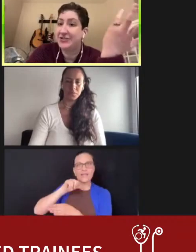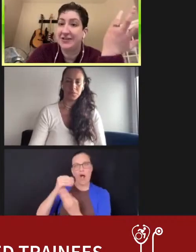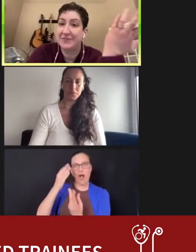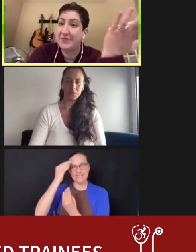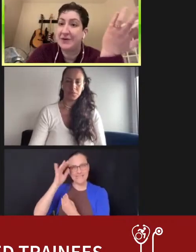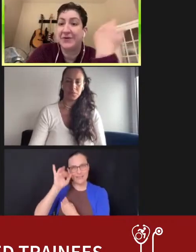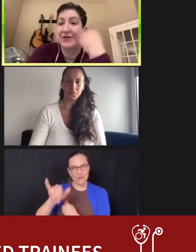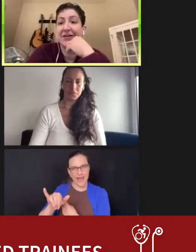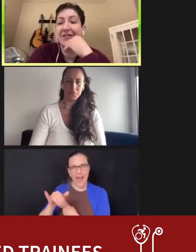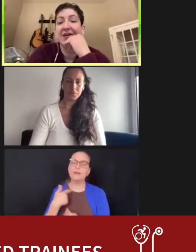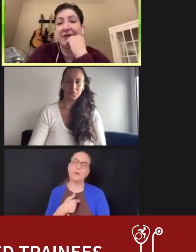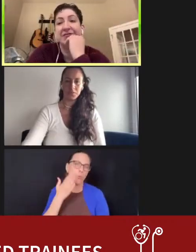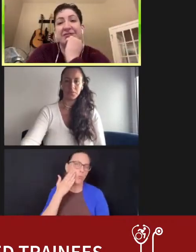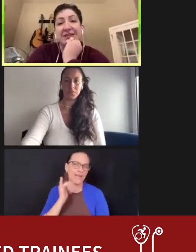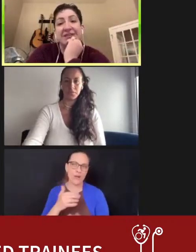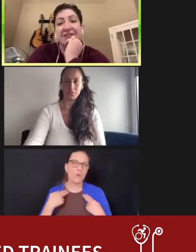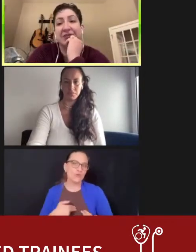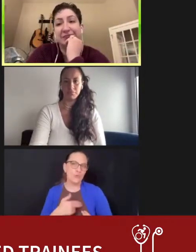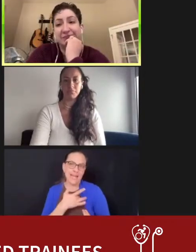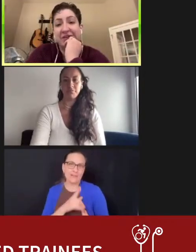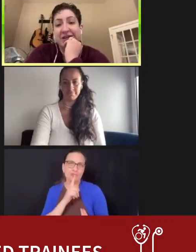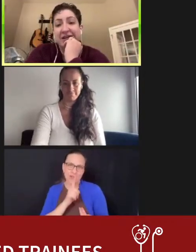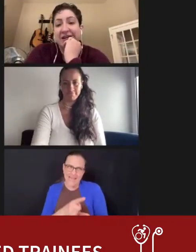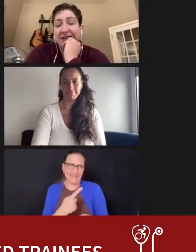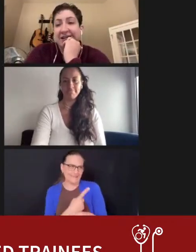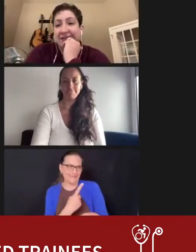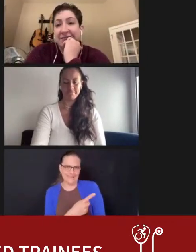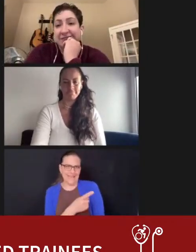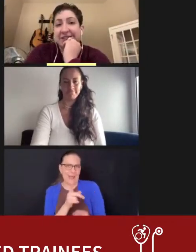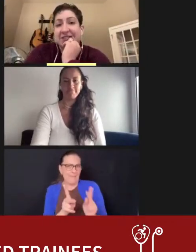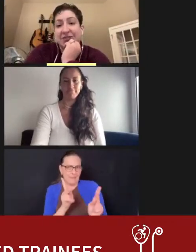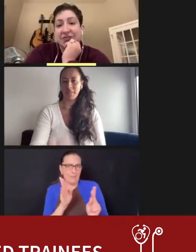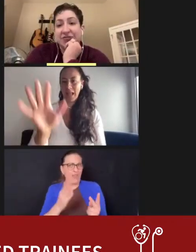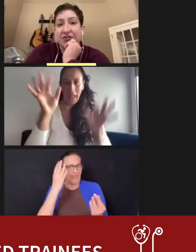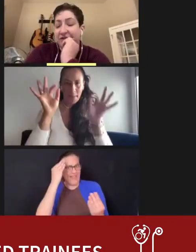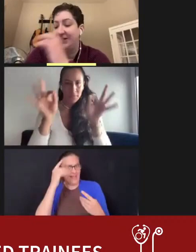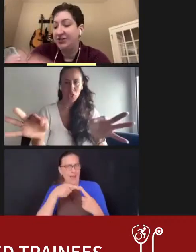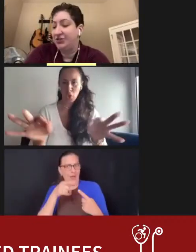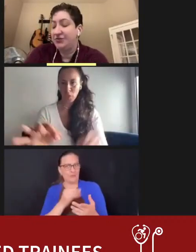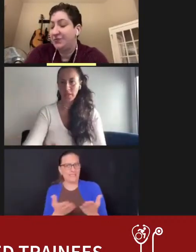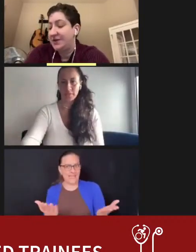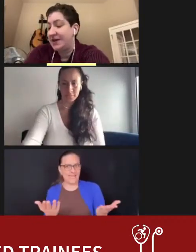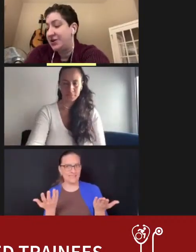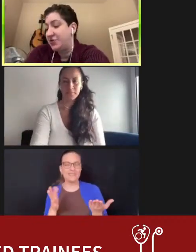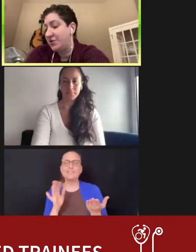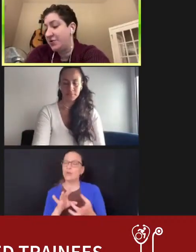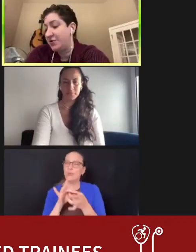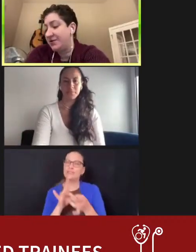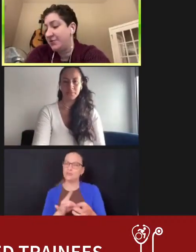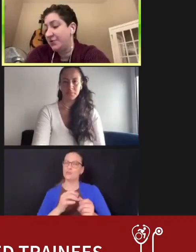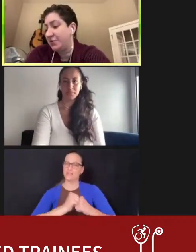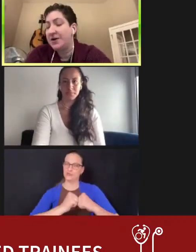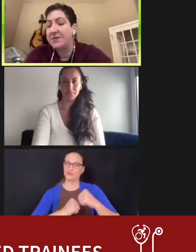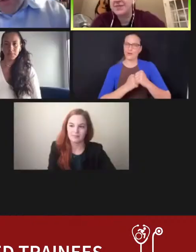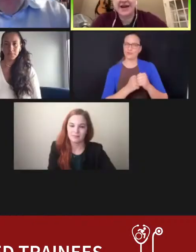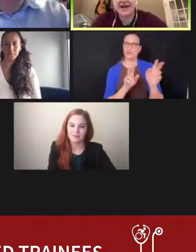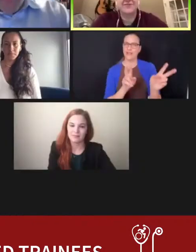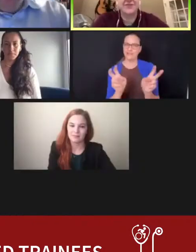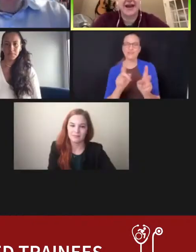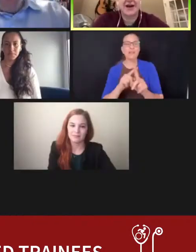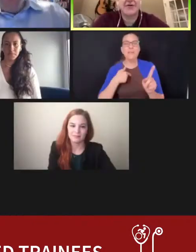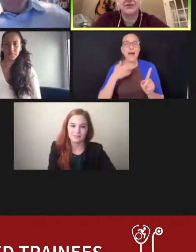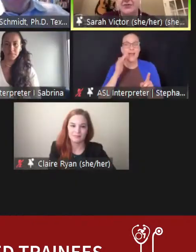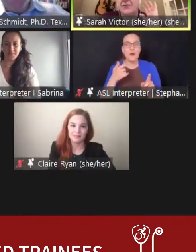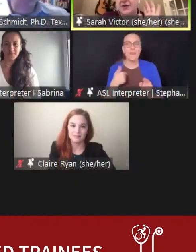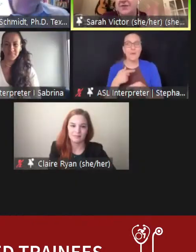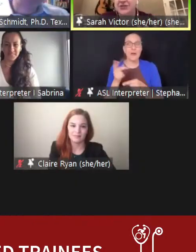is such that people are going to think about those things. So absolutely gets to those structural issues. But I know we're 1 minute after